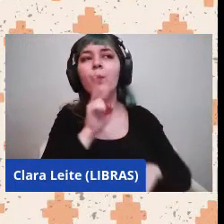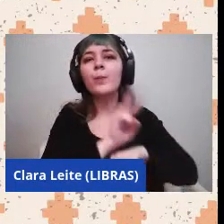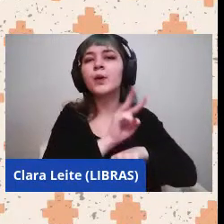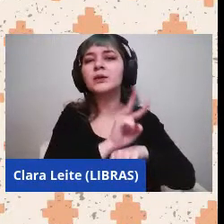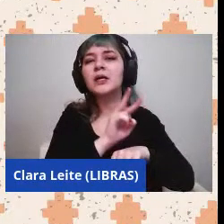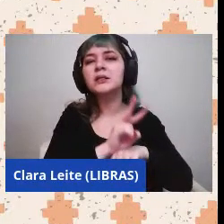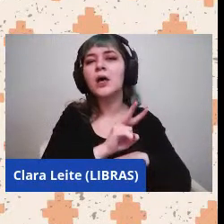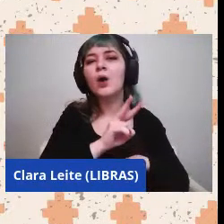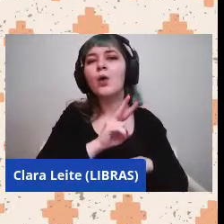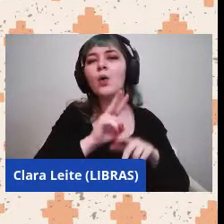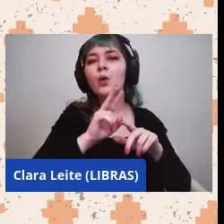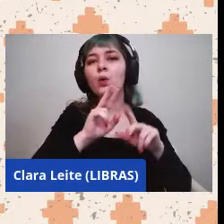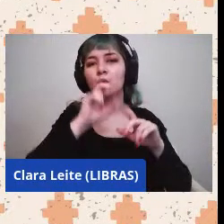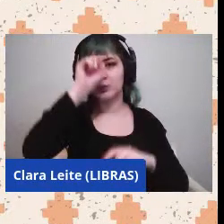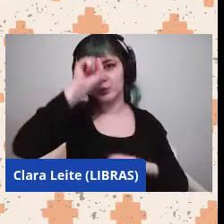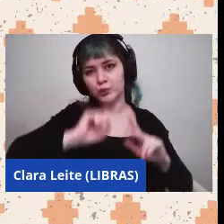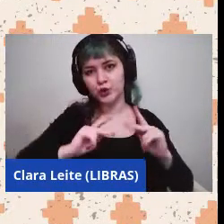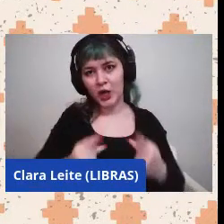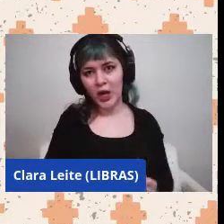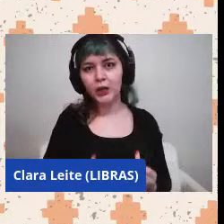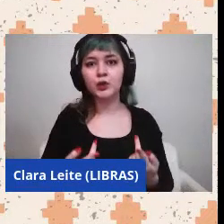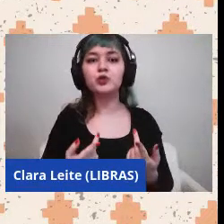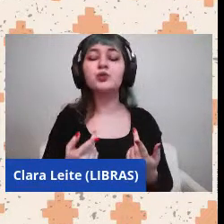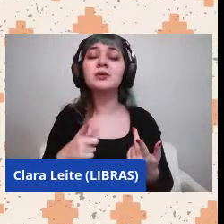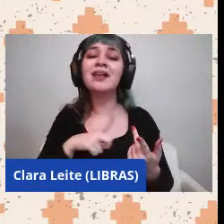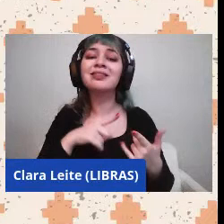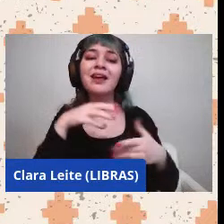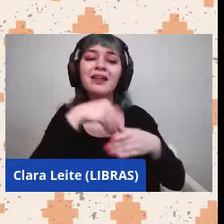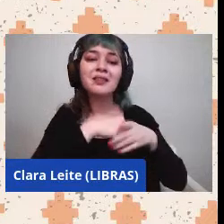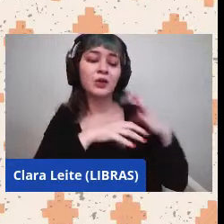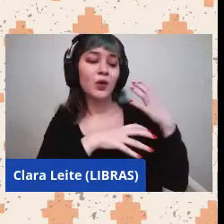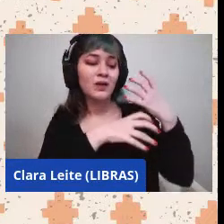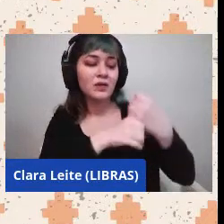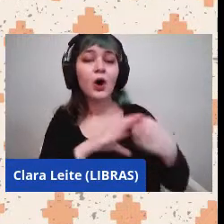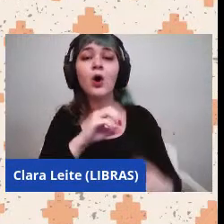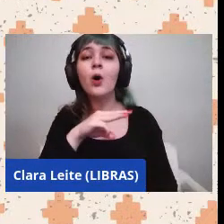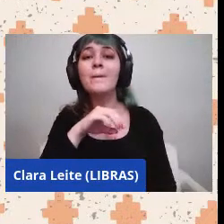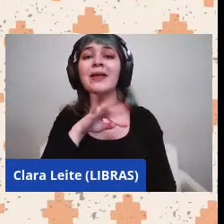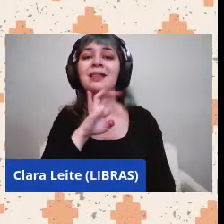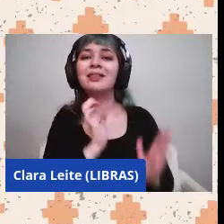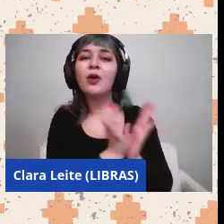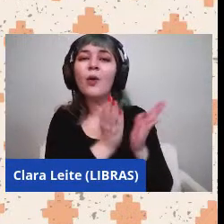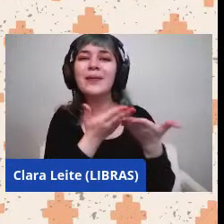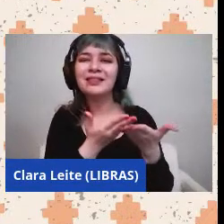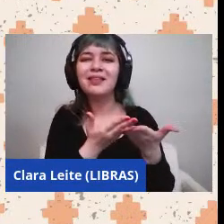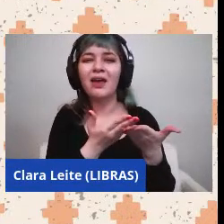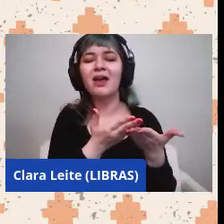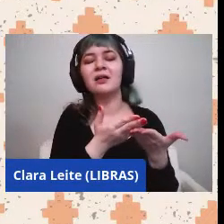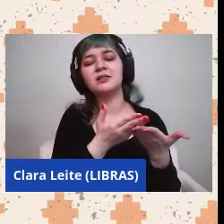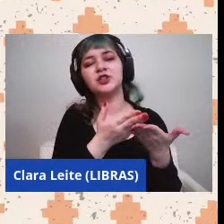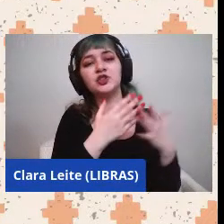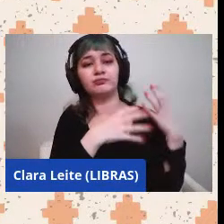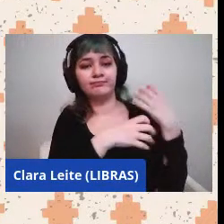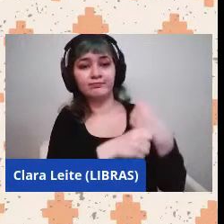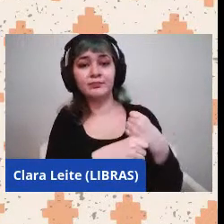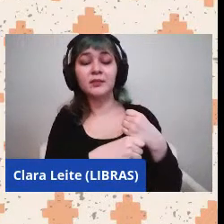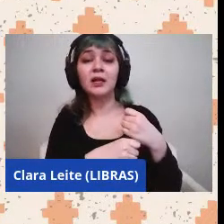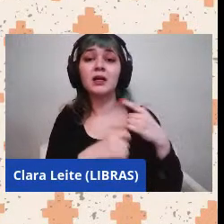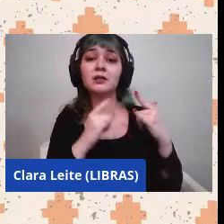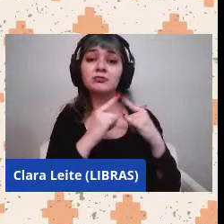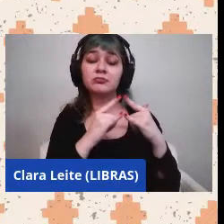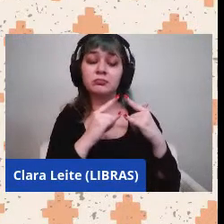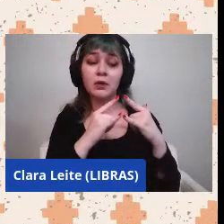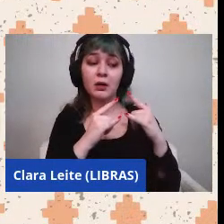human subjects. That includes institutional review boards, which we call in the United States IRBs, that